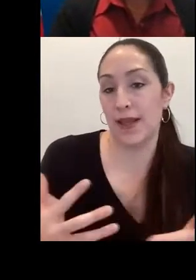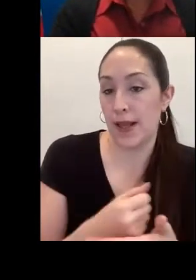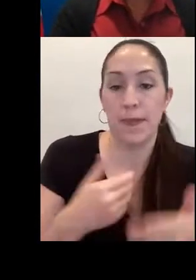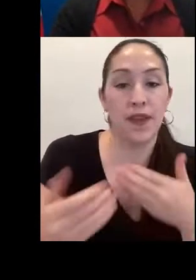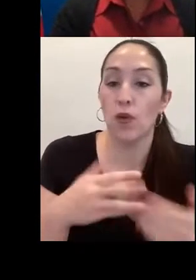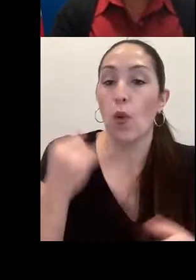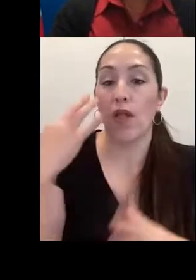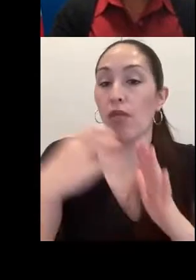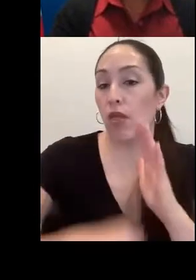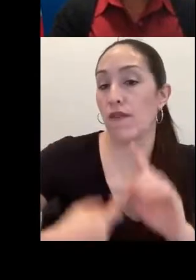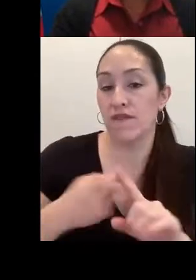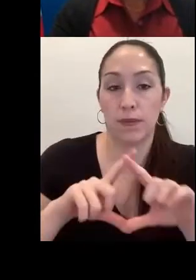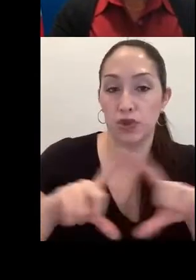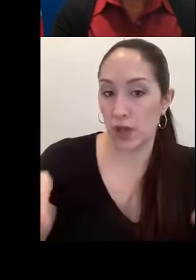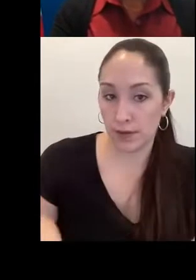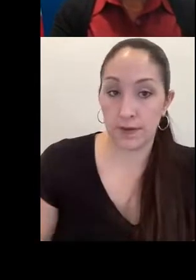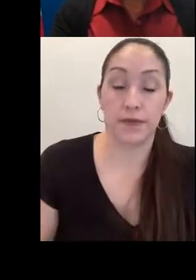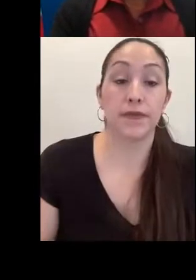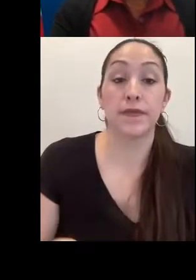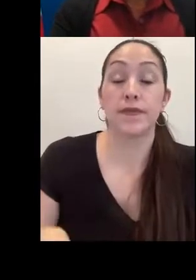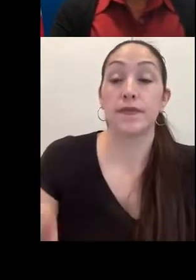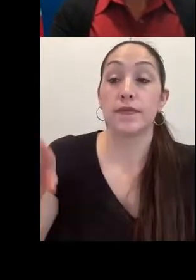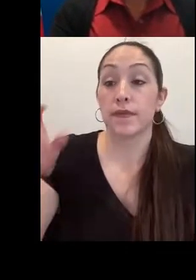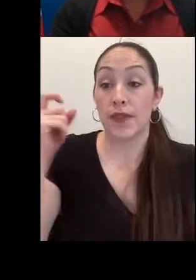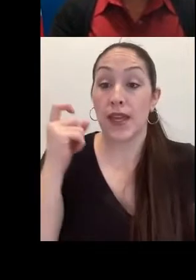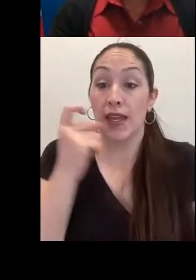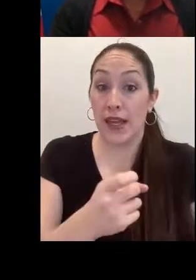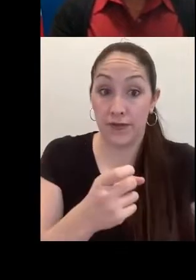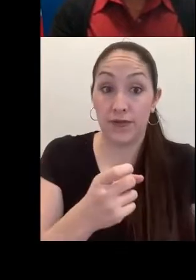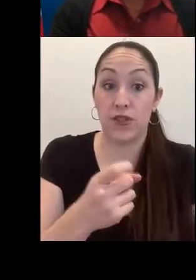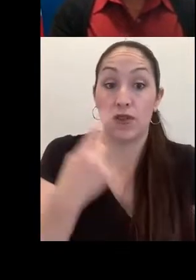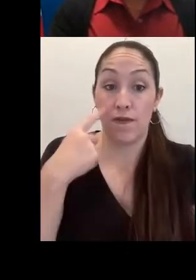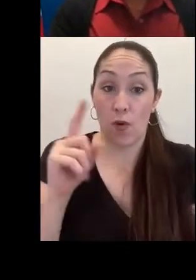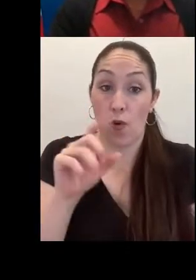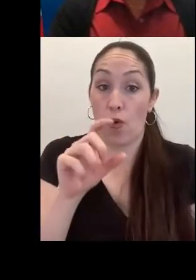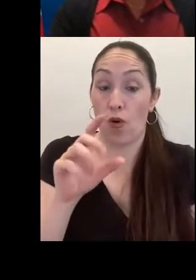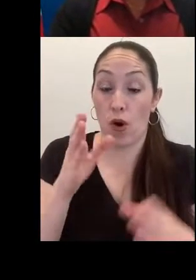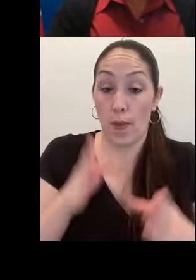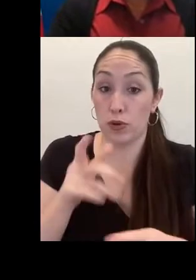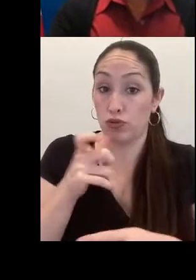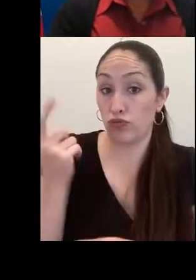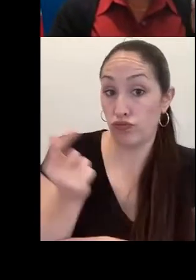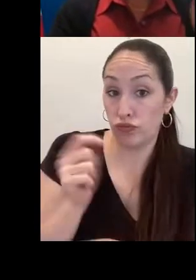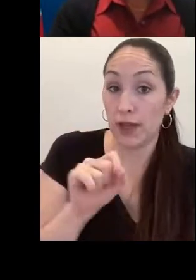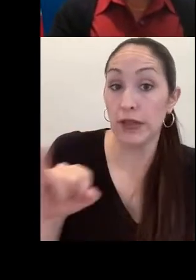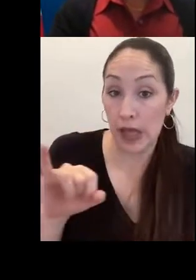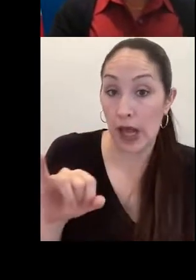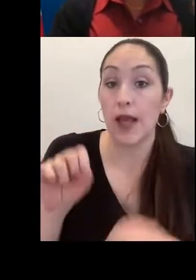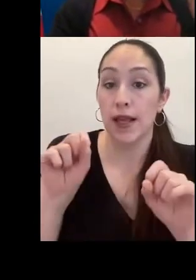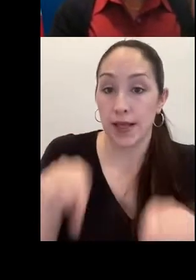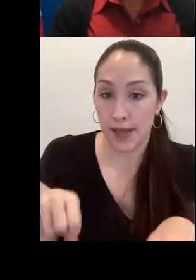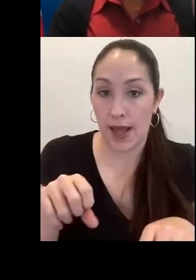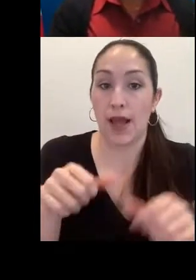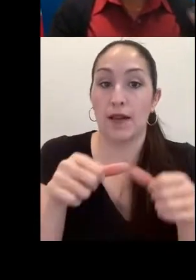be deposited into an ABLE account, are considered income, but are considered income to the